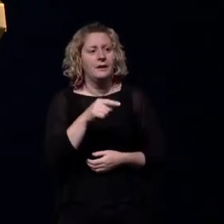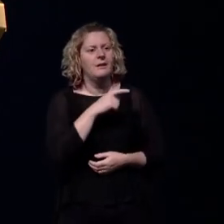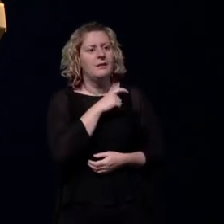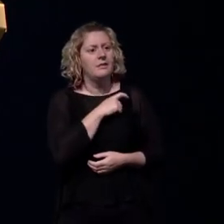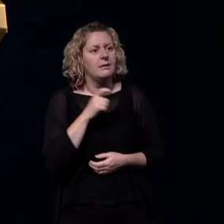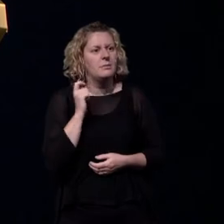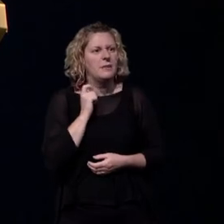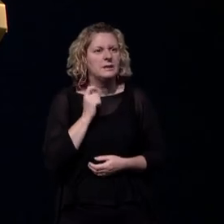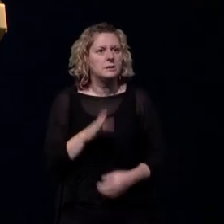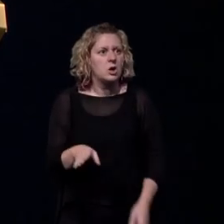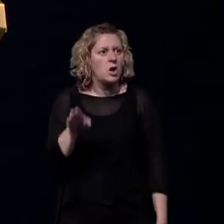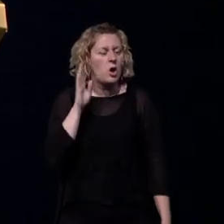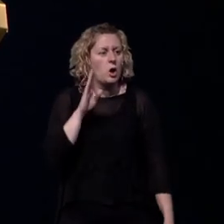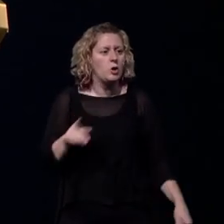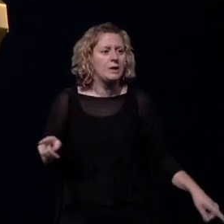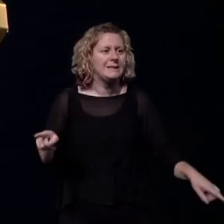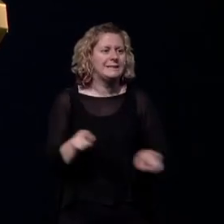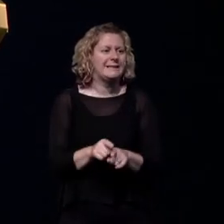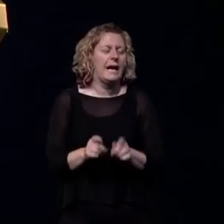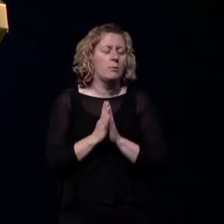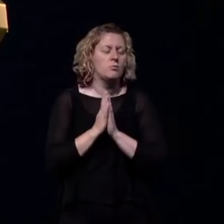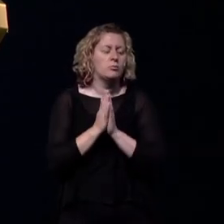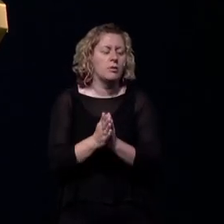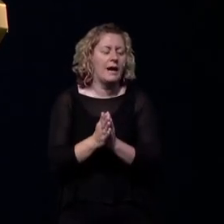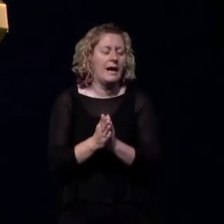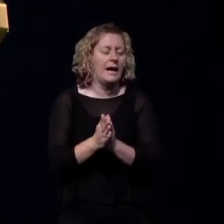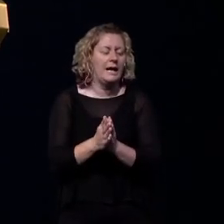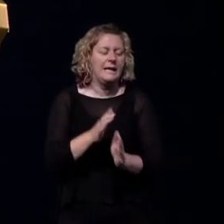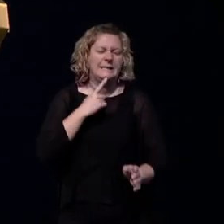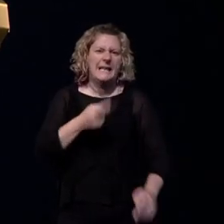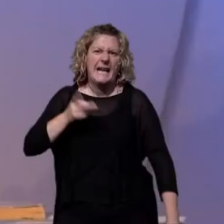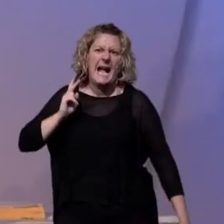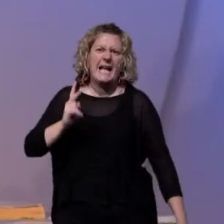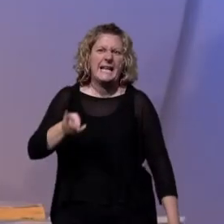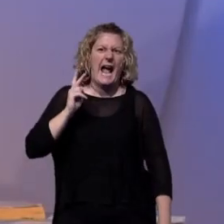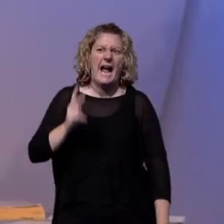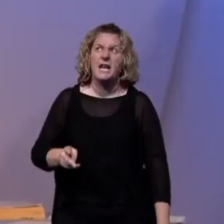again, shouted out, "No, Lord, kill the spider."